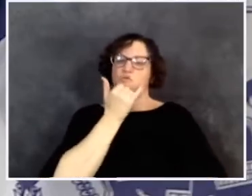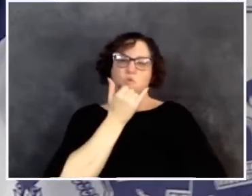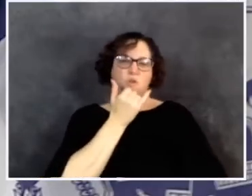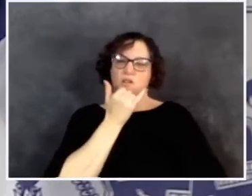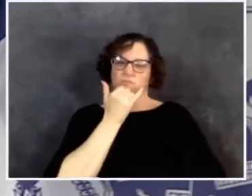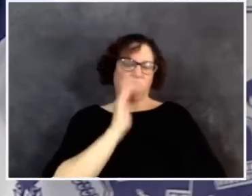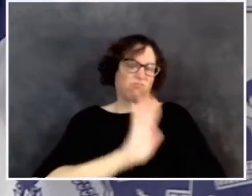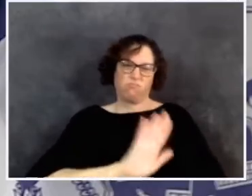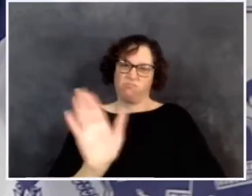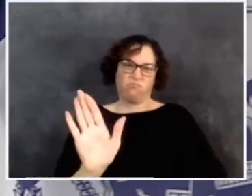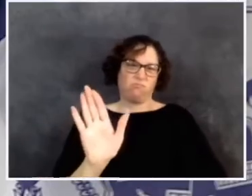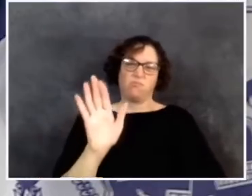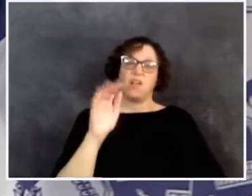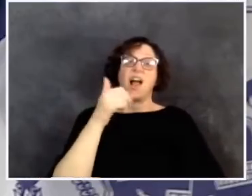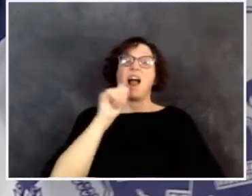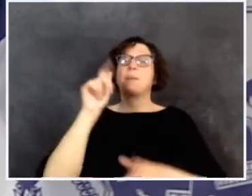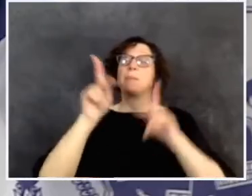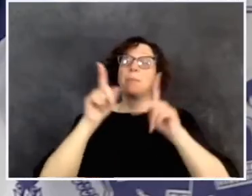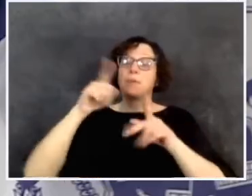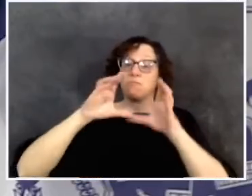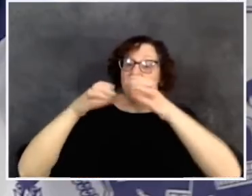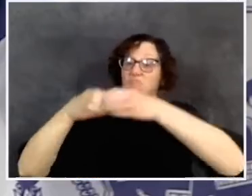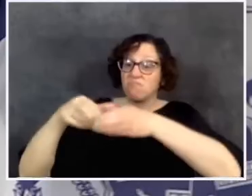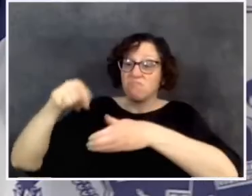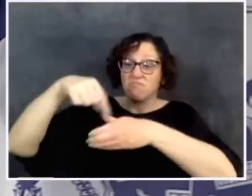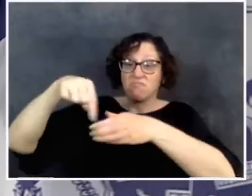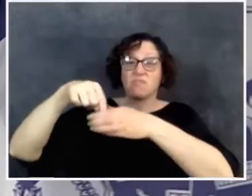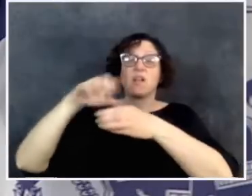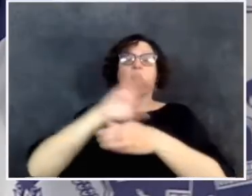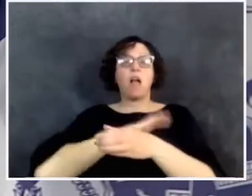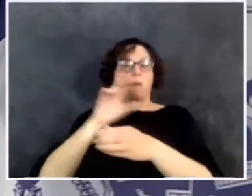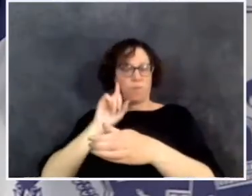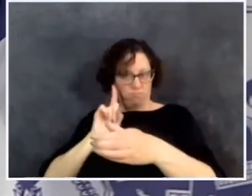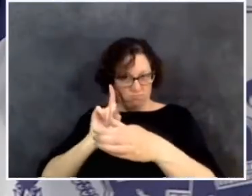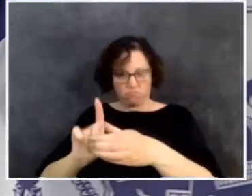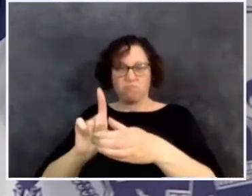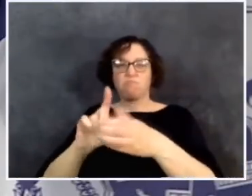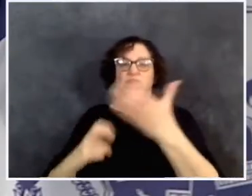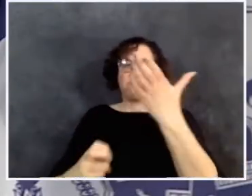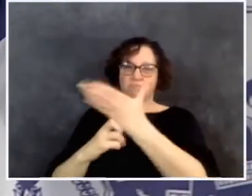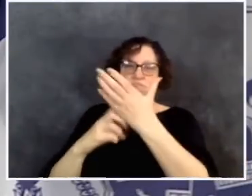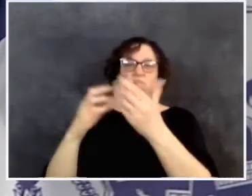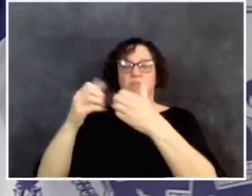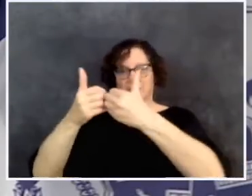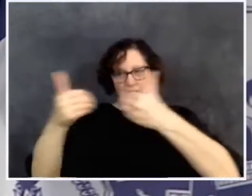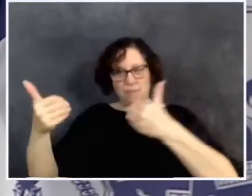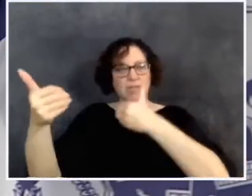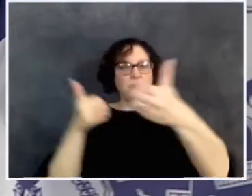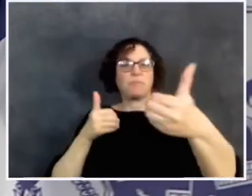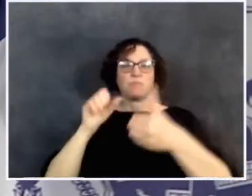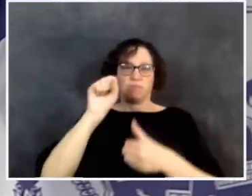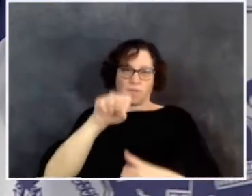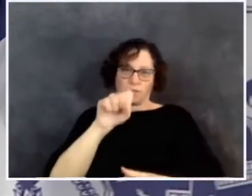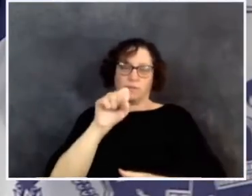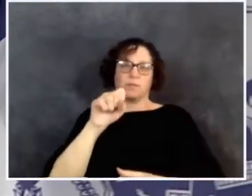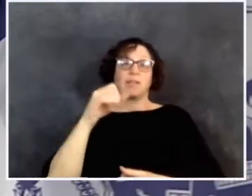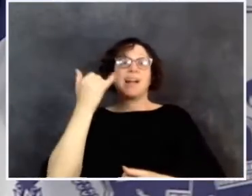there needs to be violations, there absolutely will be. Arrests would be, of course, the very last